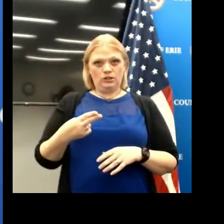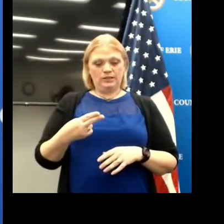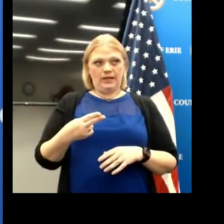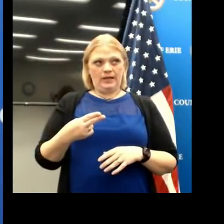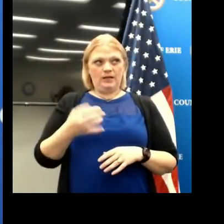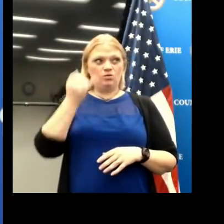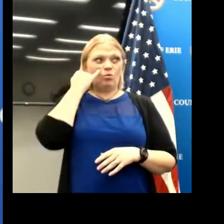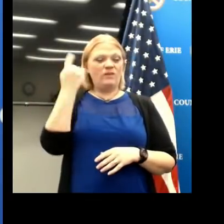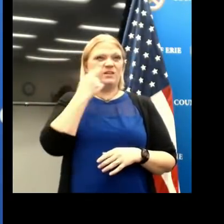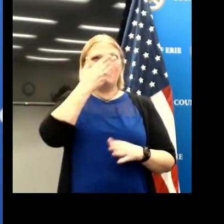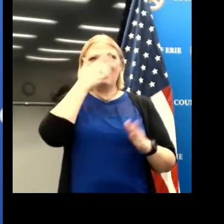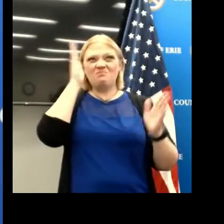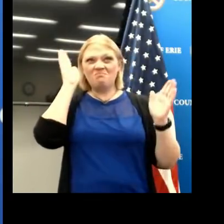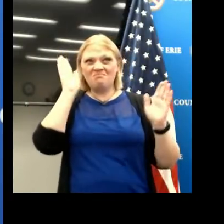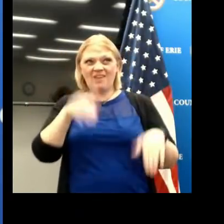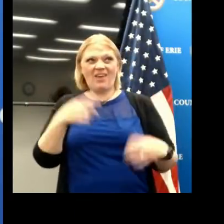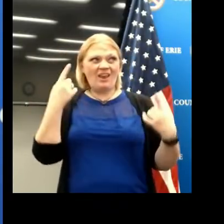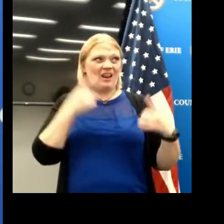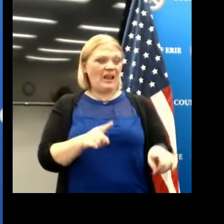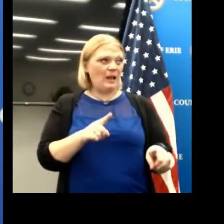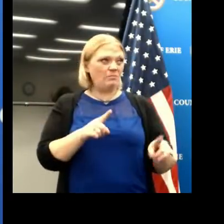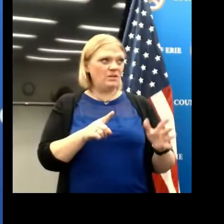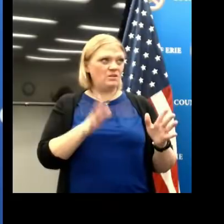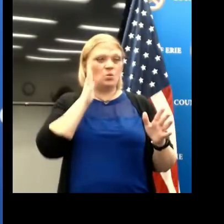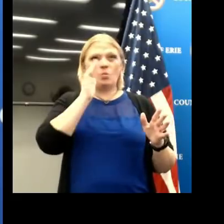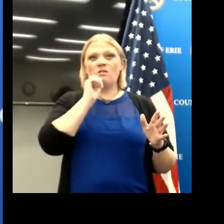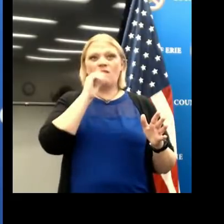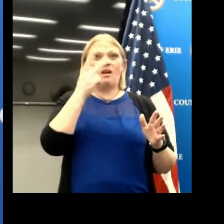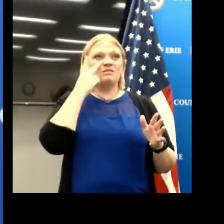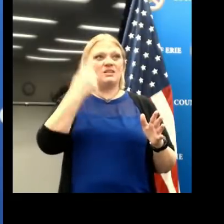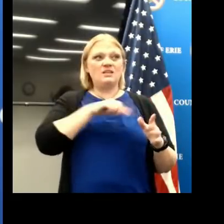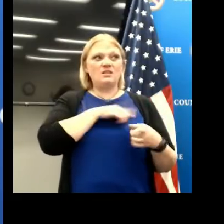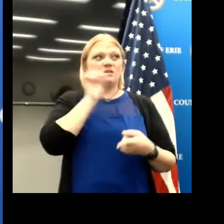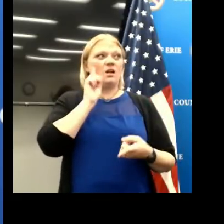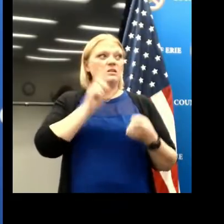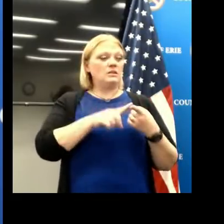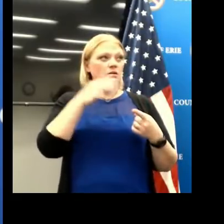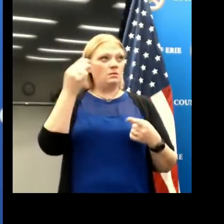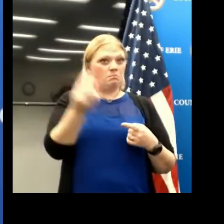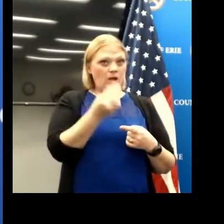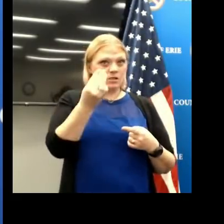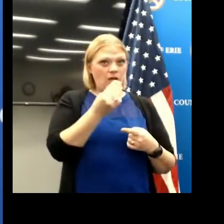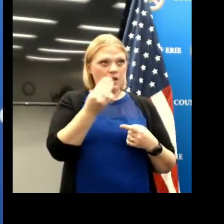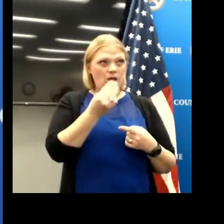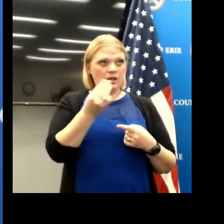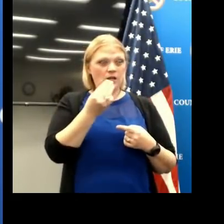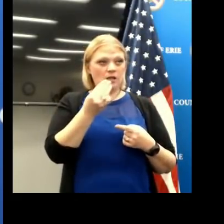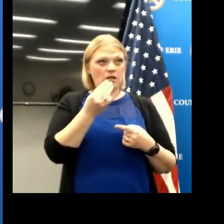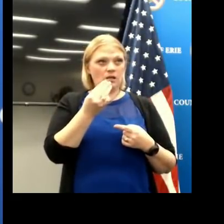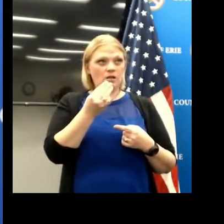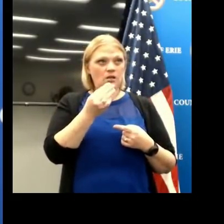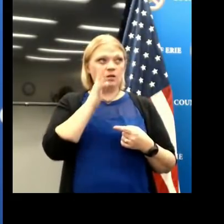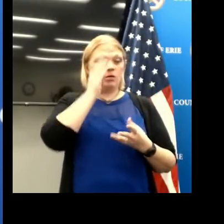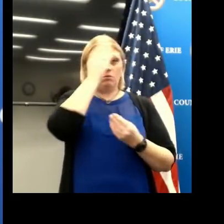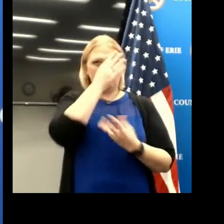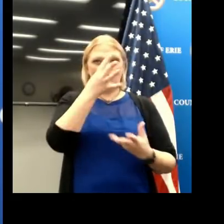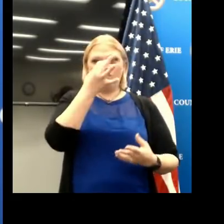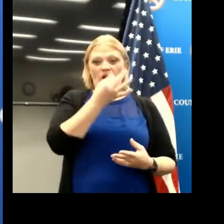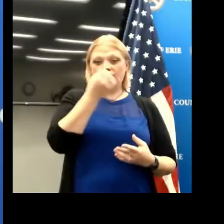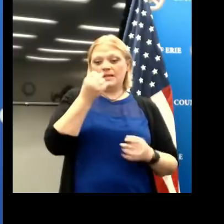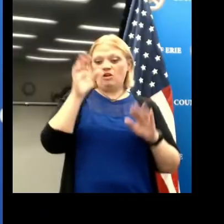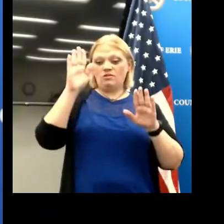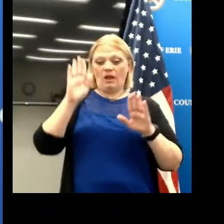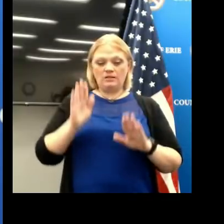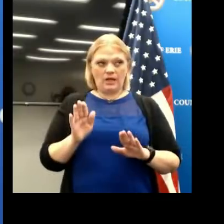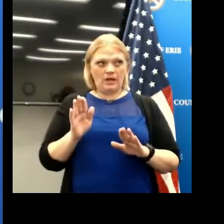happens over the next few days, you will not see us until Monday, in which we'll give you an update on Friday, Saturday, and Sunday's